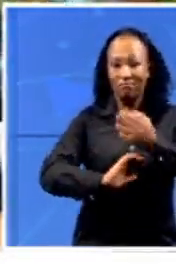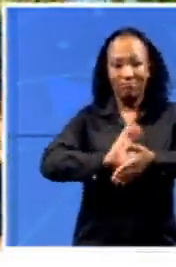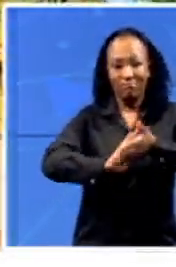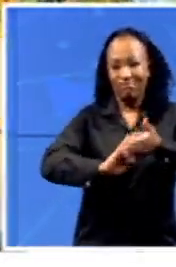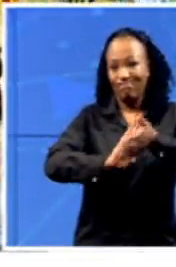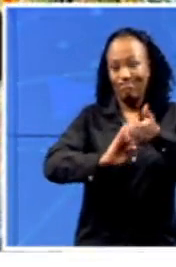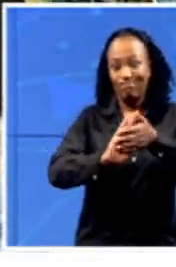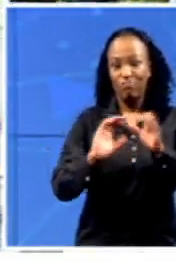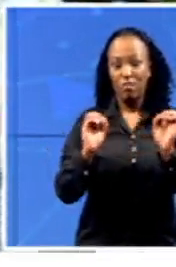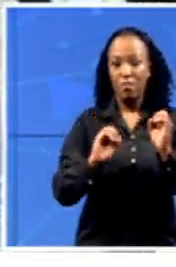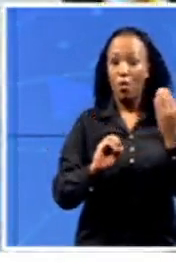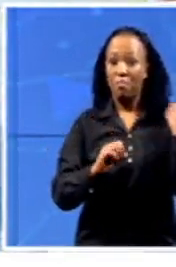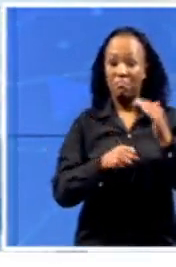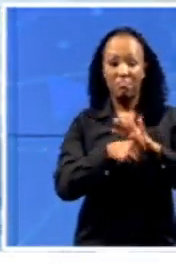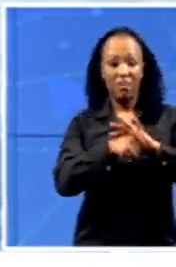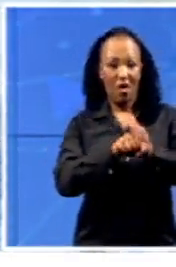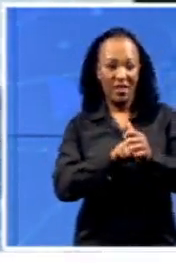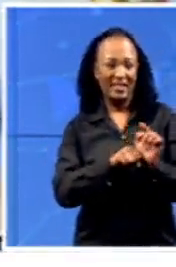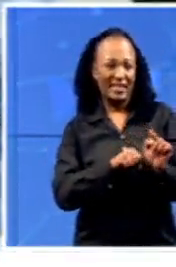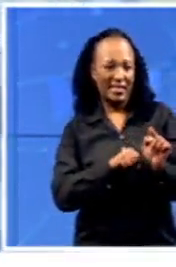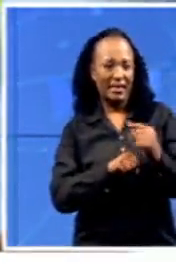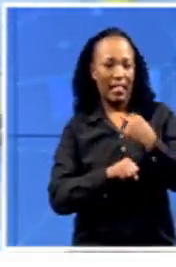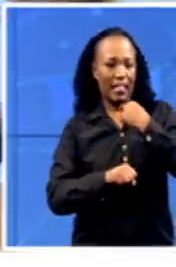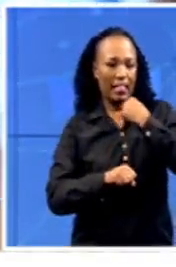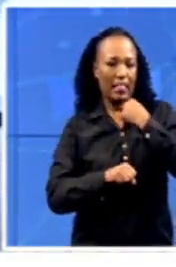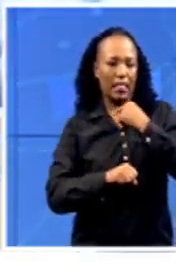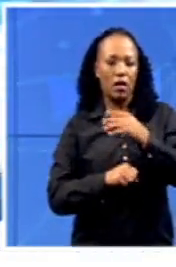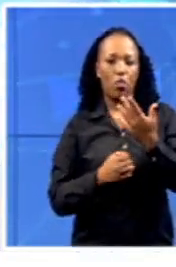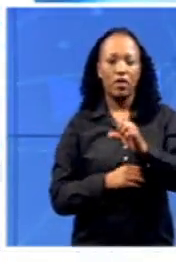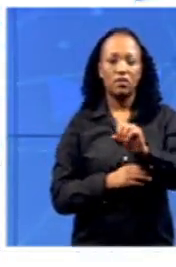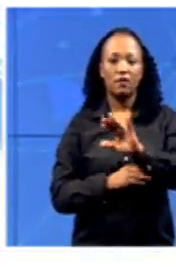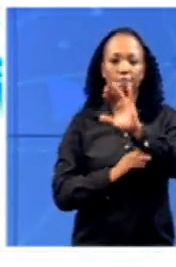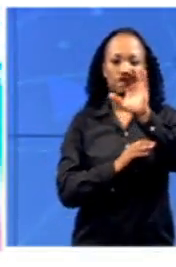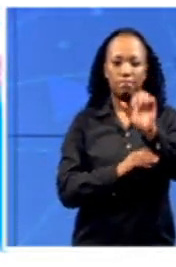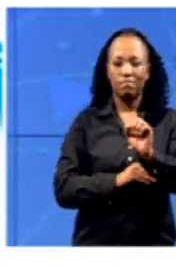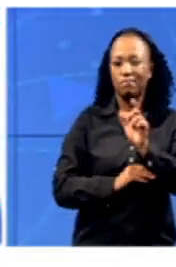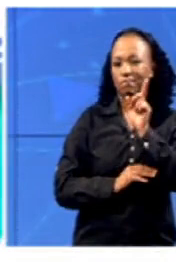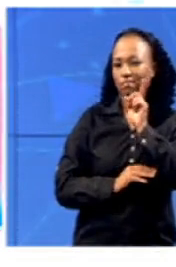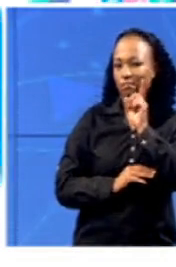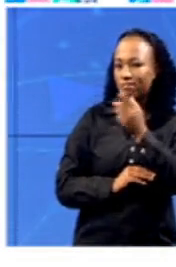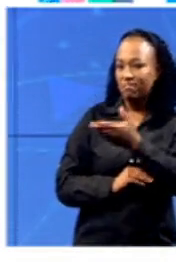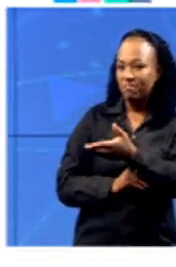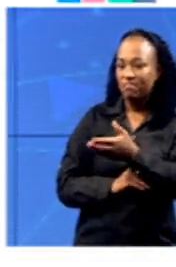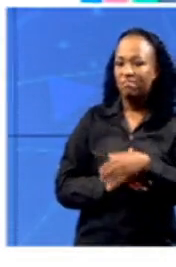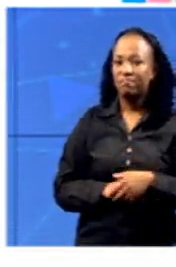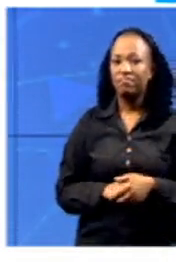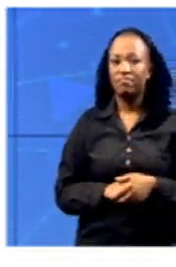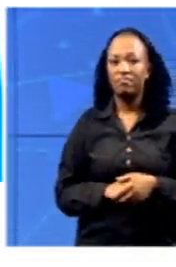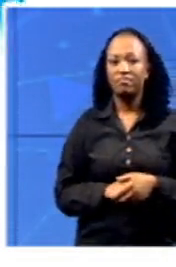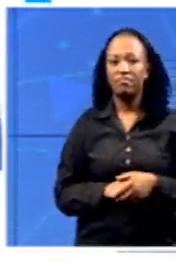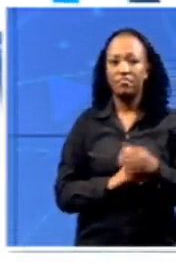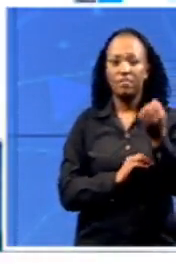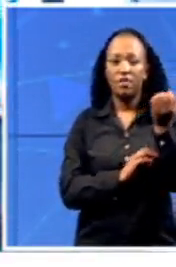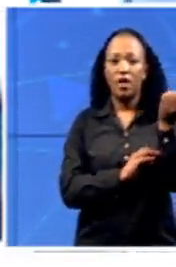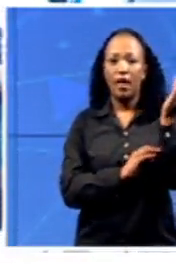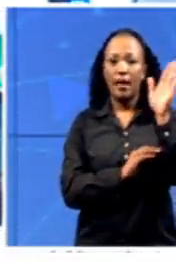of the COVID-19 in South Africa. Let's see if we can talk to the